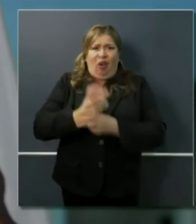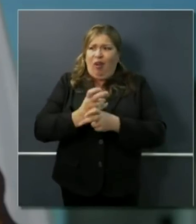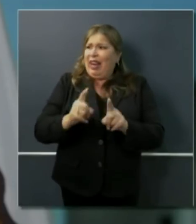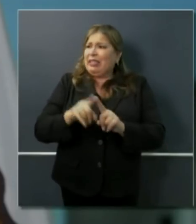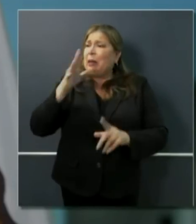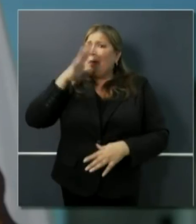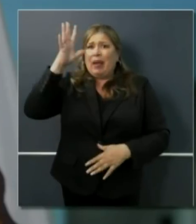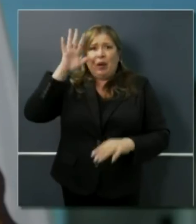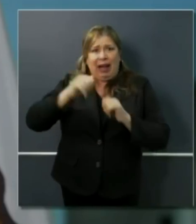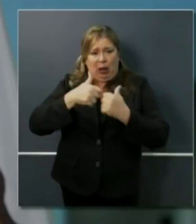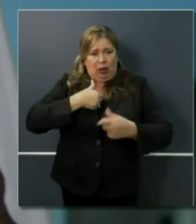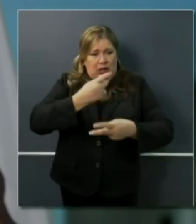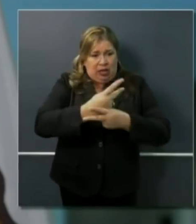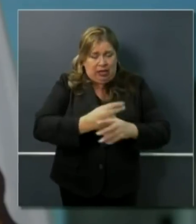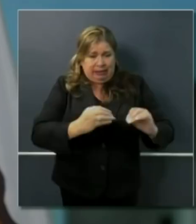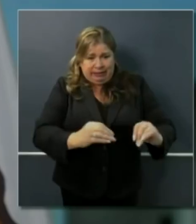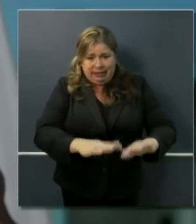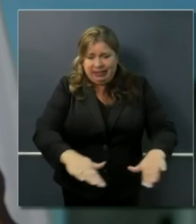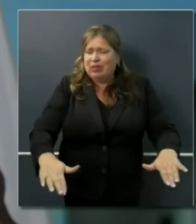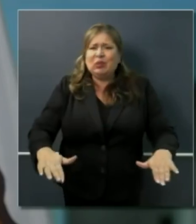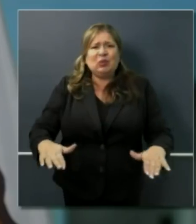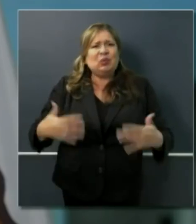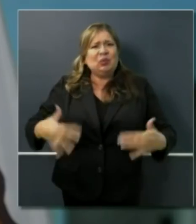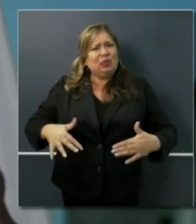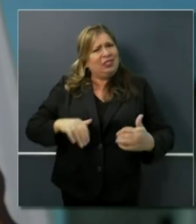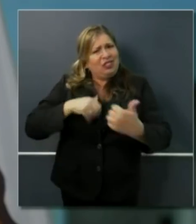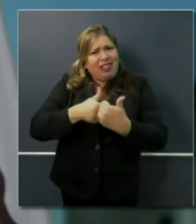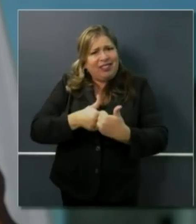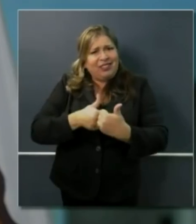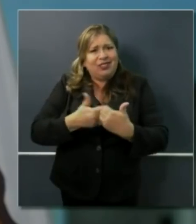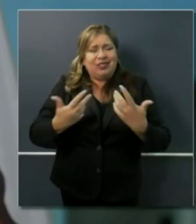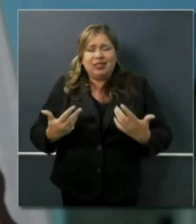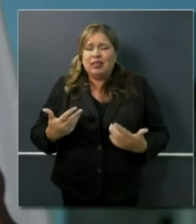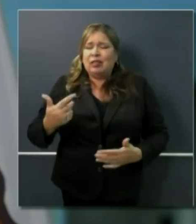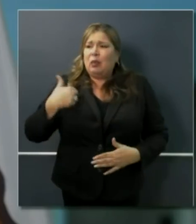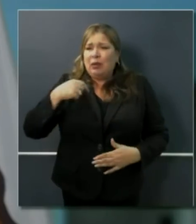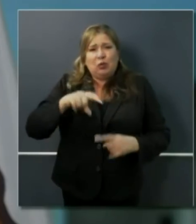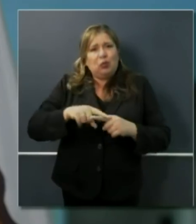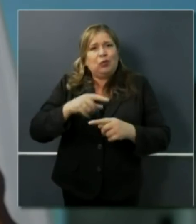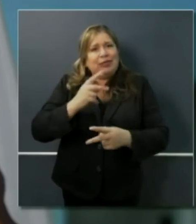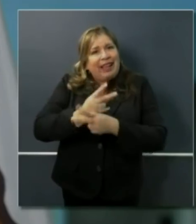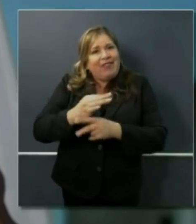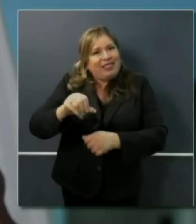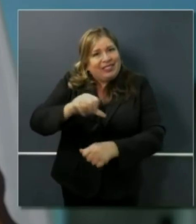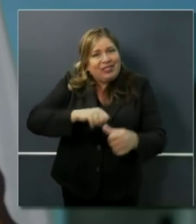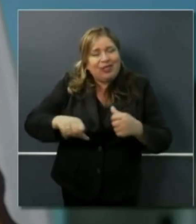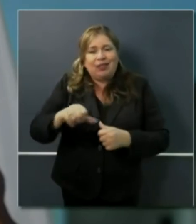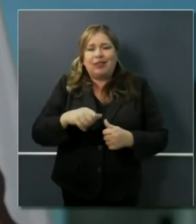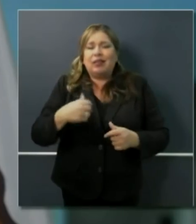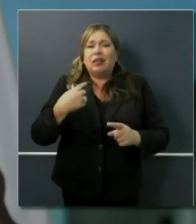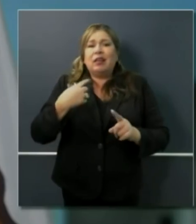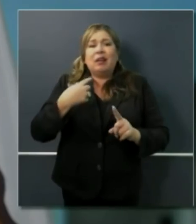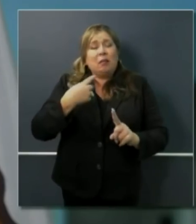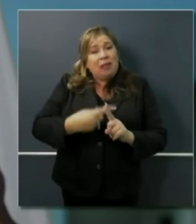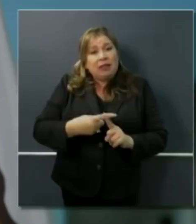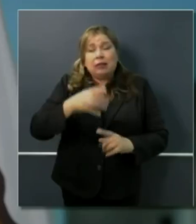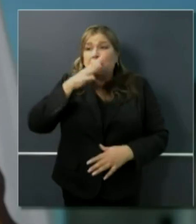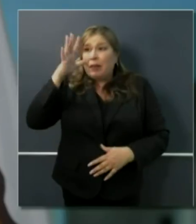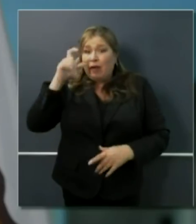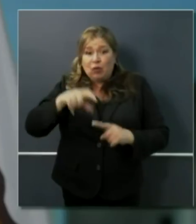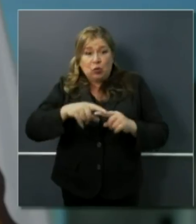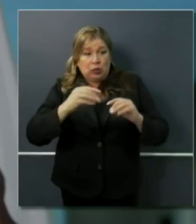that parents are required of taking care of, not least of which each other, and other responsibilities within the